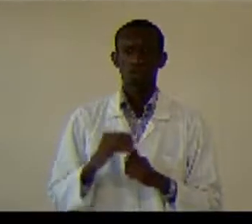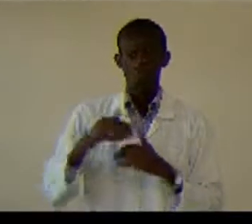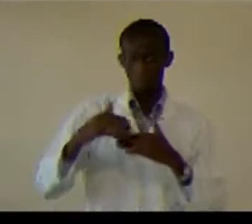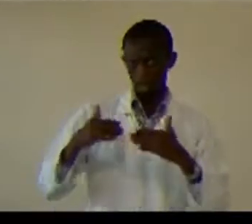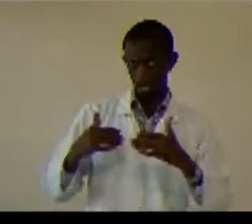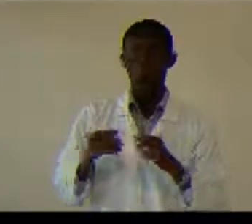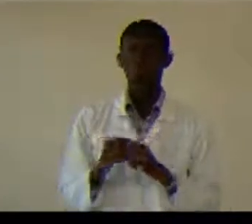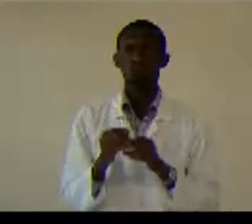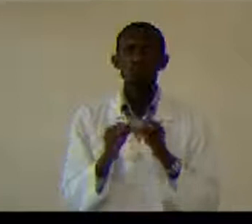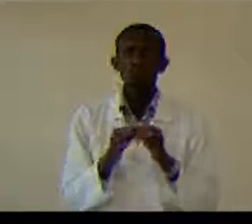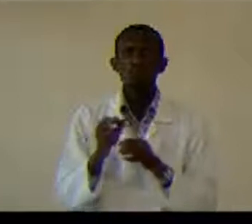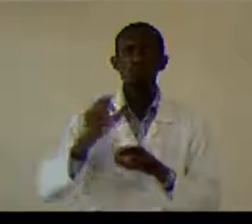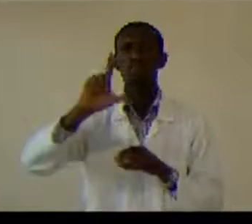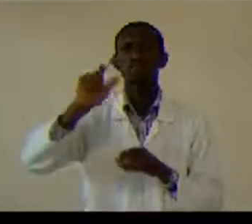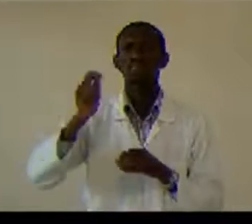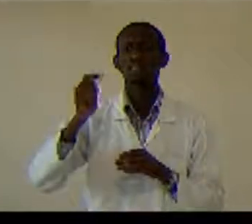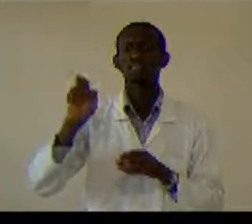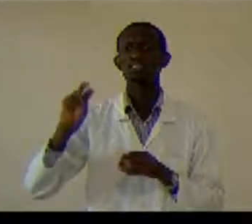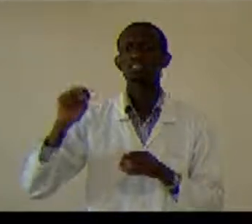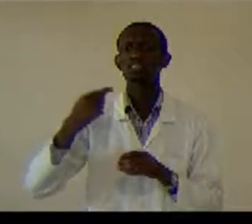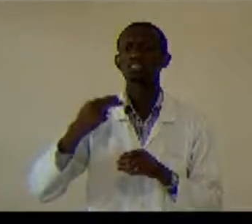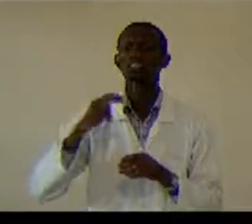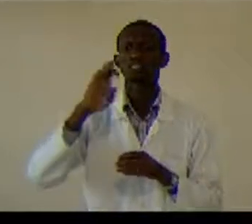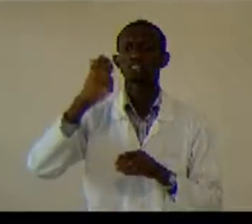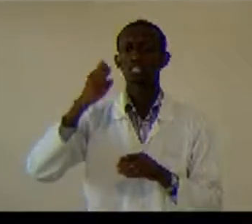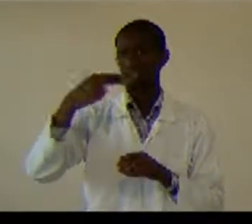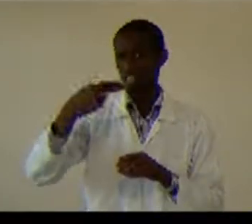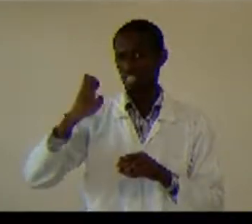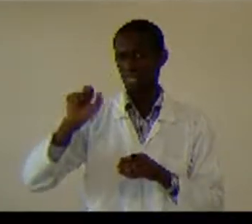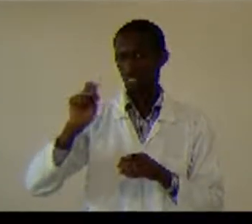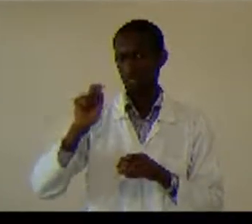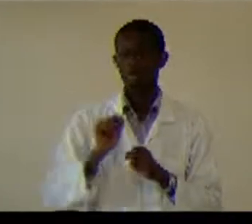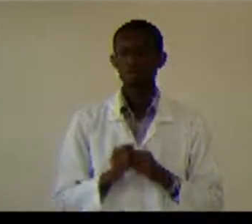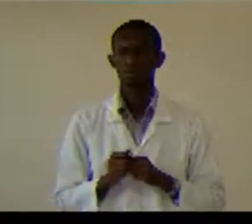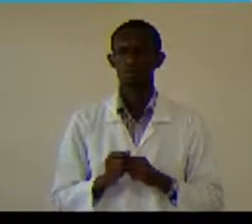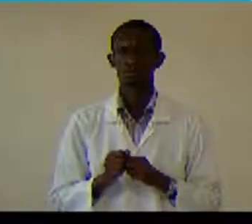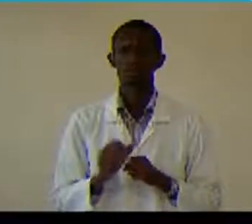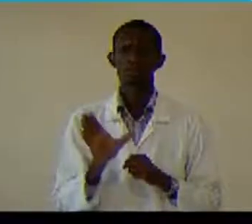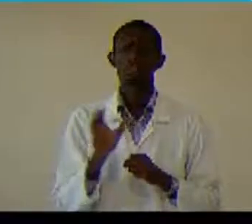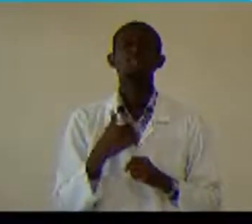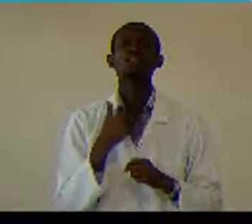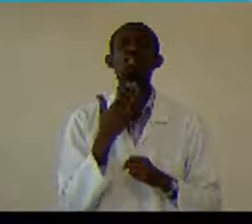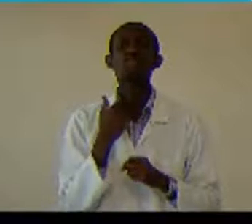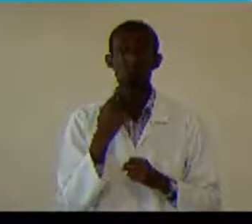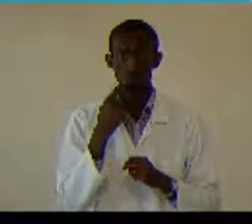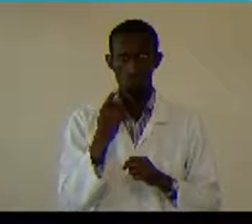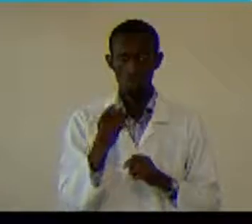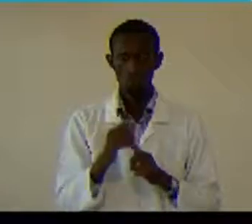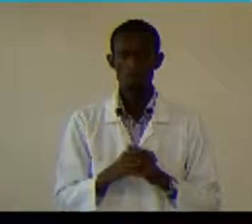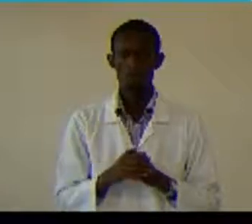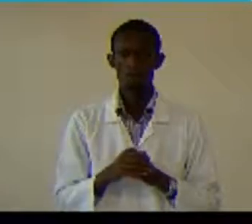a substance. Number 2, I want you to be able to derive and state the